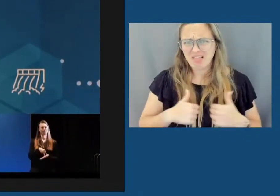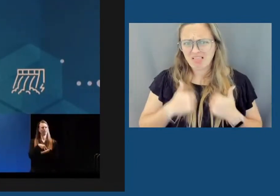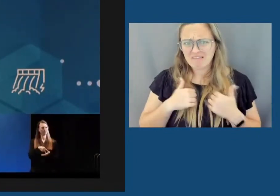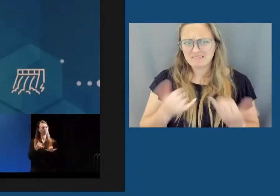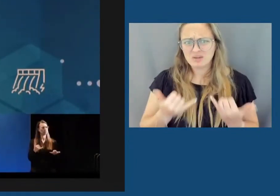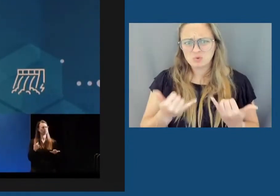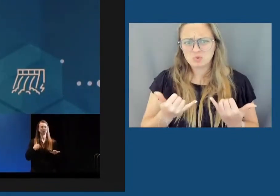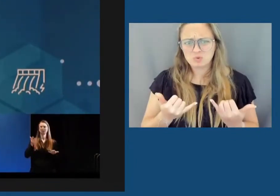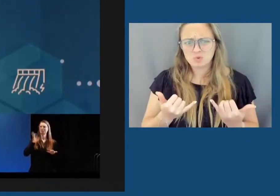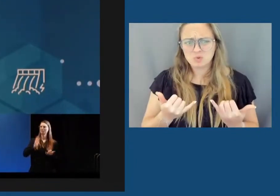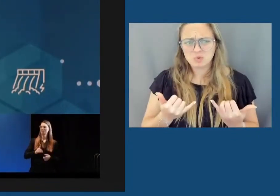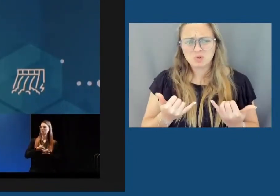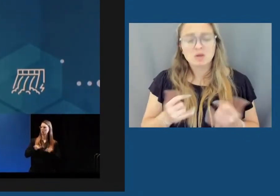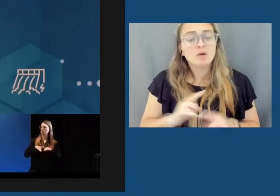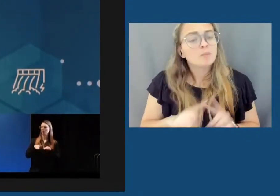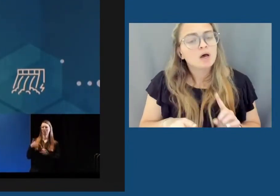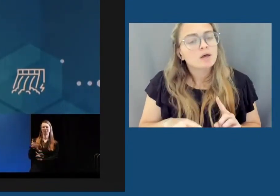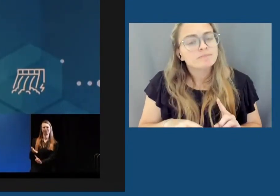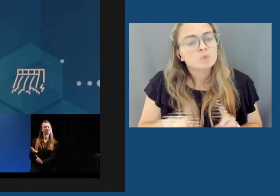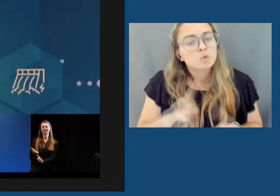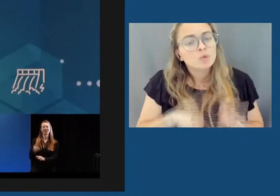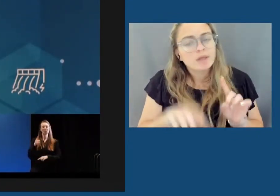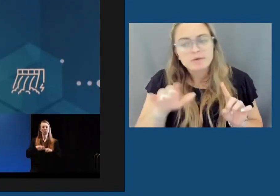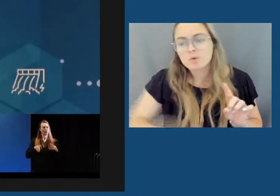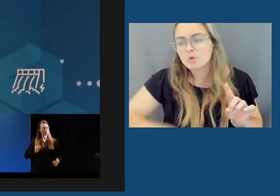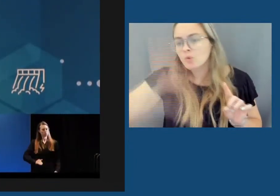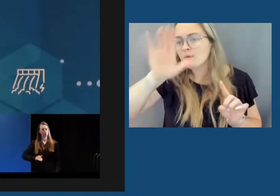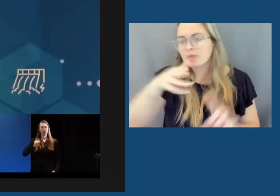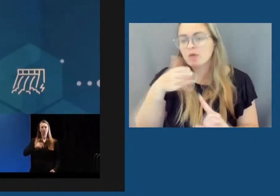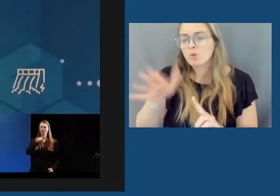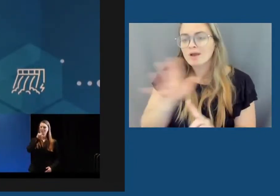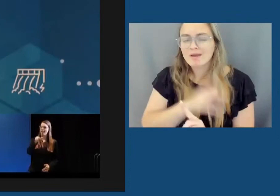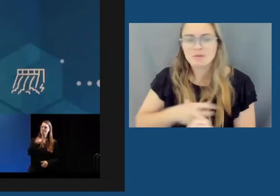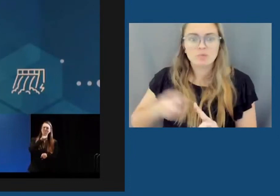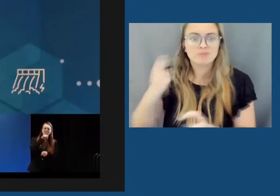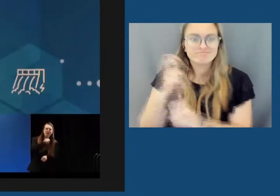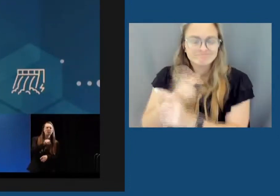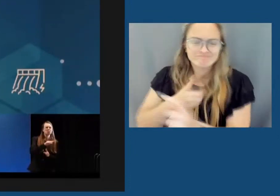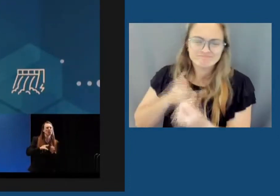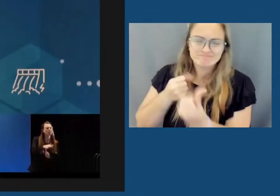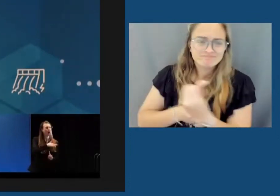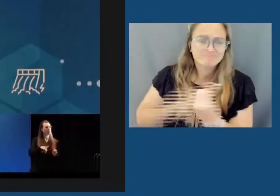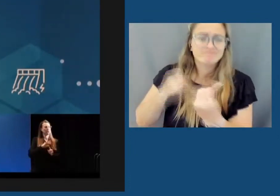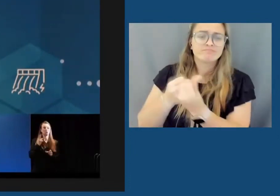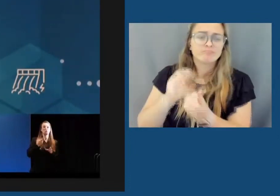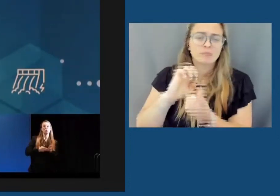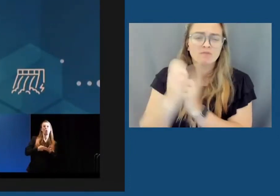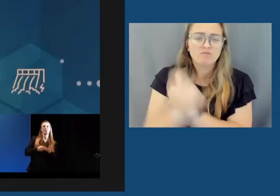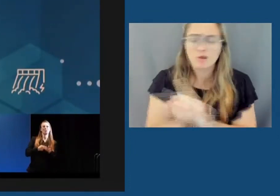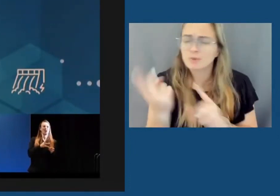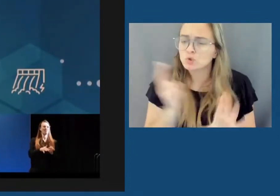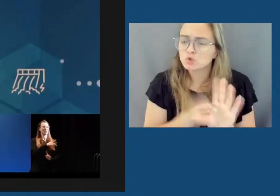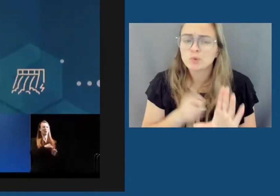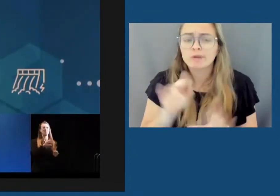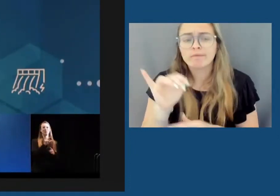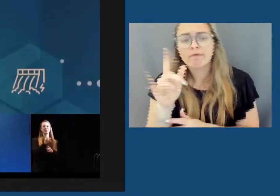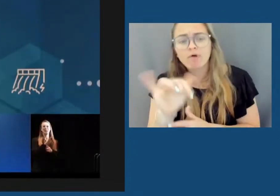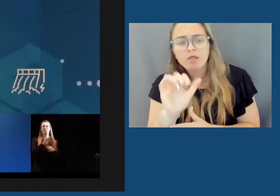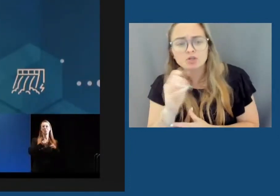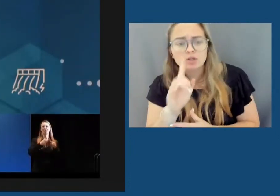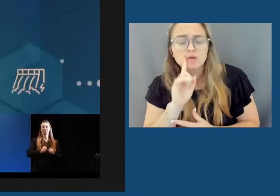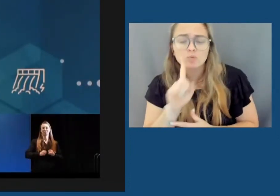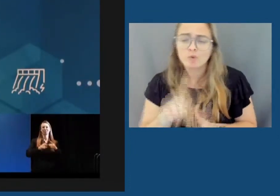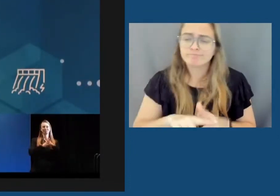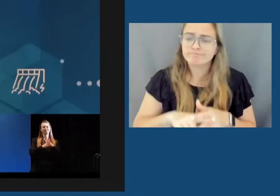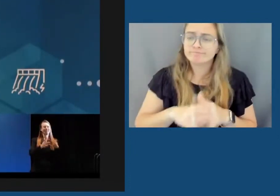But you can't grow up like that and not be a hardcore environmentalist and join your ecology club when you're a kid when it first started, because I will